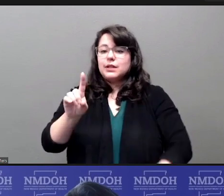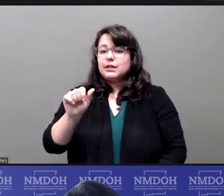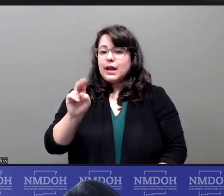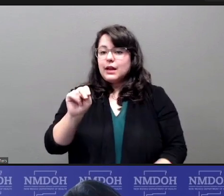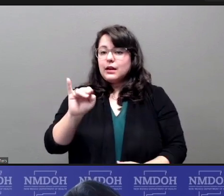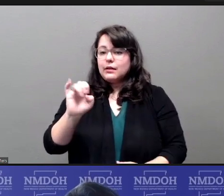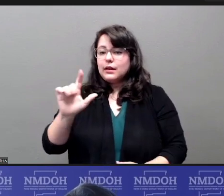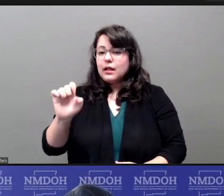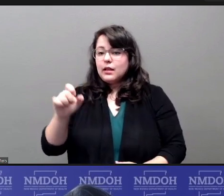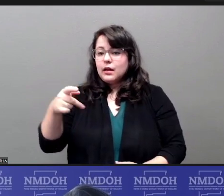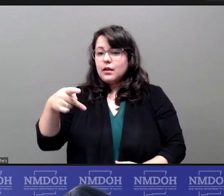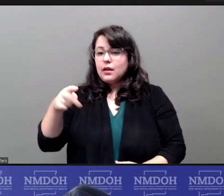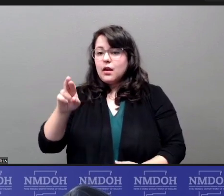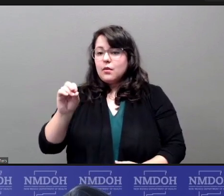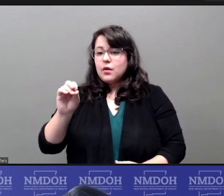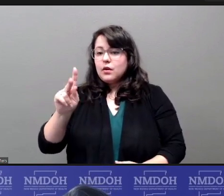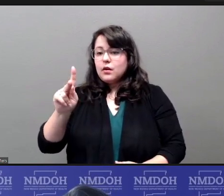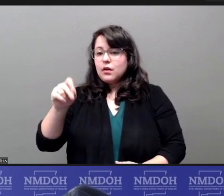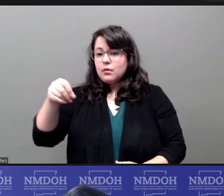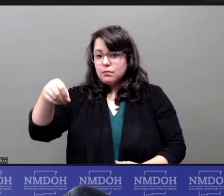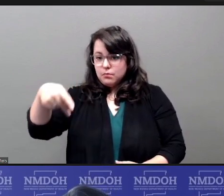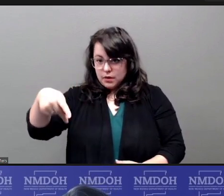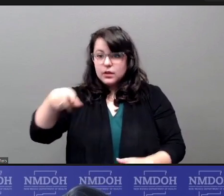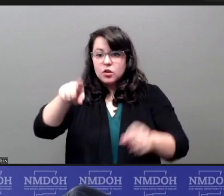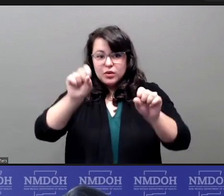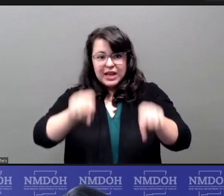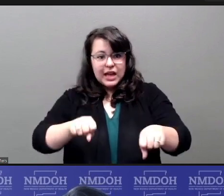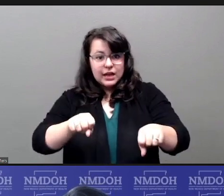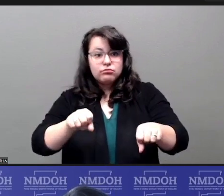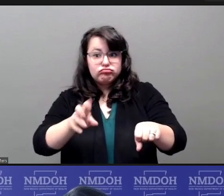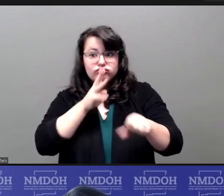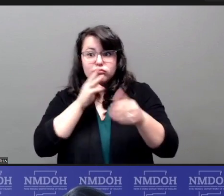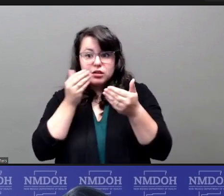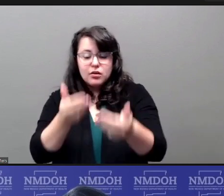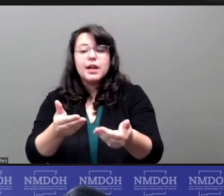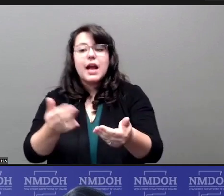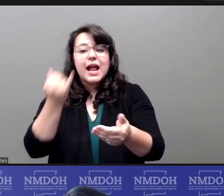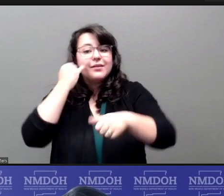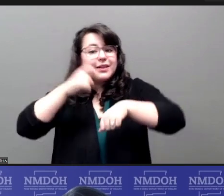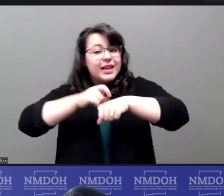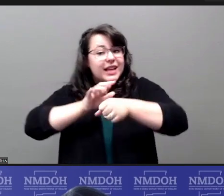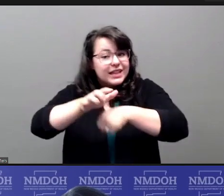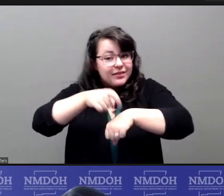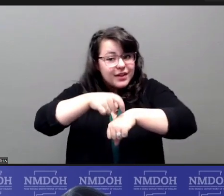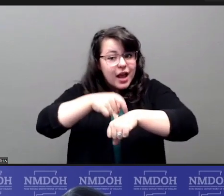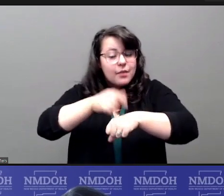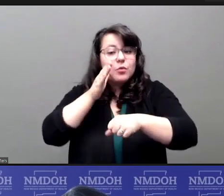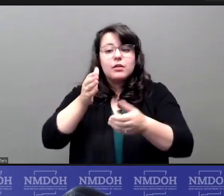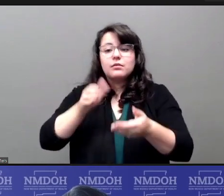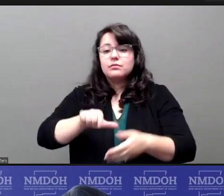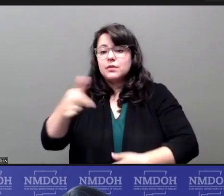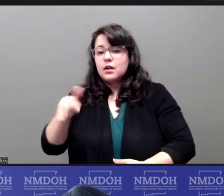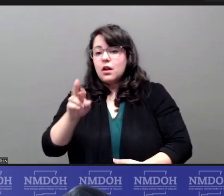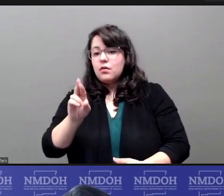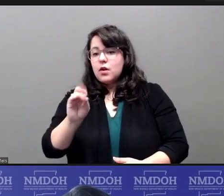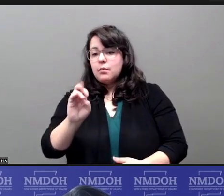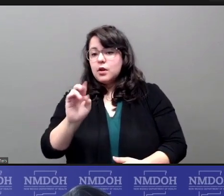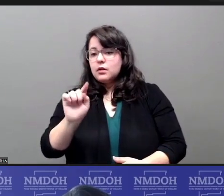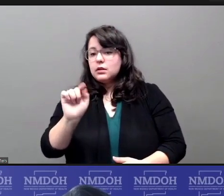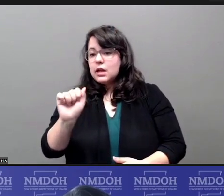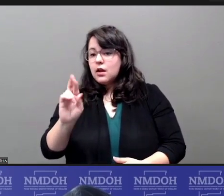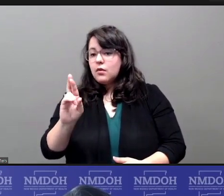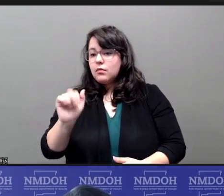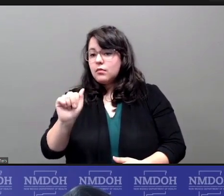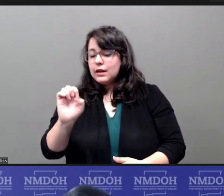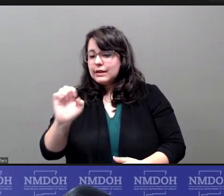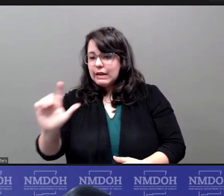who's, you should be able to unmute yourself. And then if there's time, we'll go to Roberta Rael.